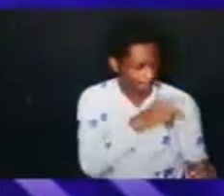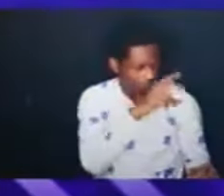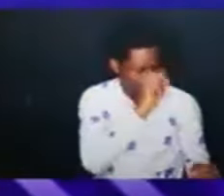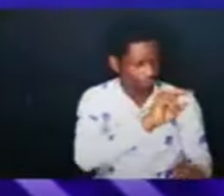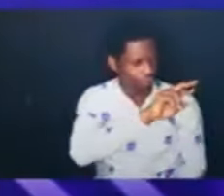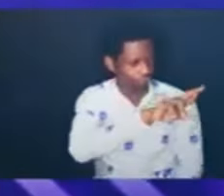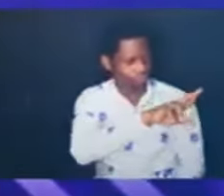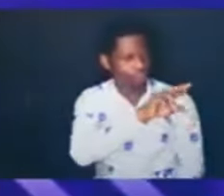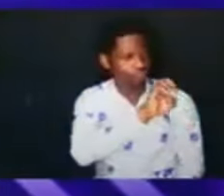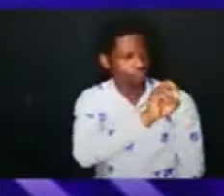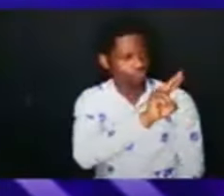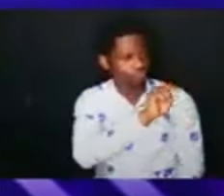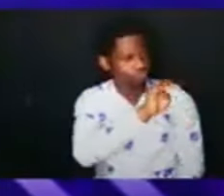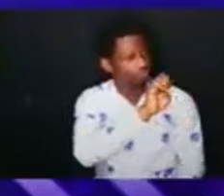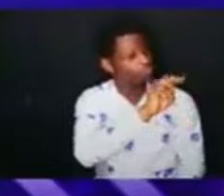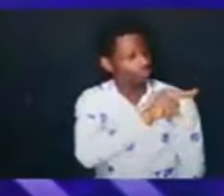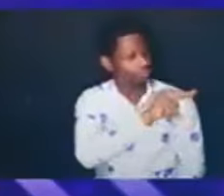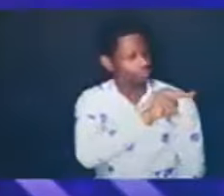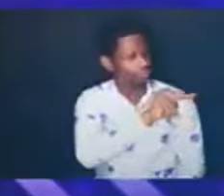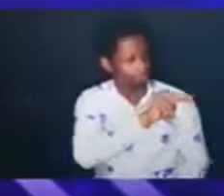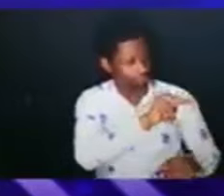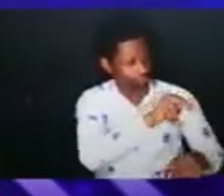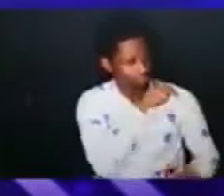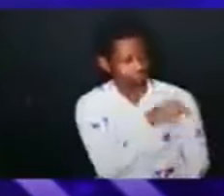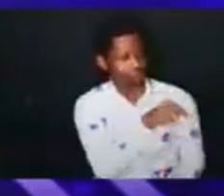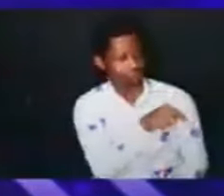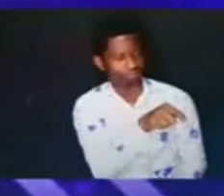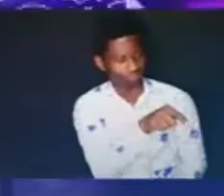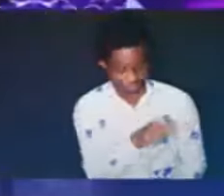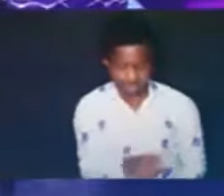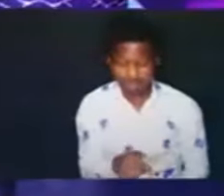Now the man blessed them and he took everything into